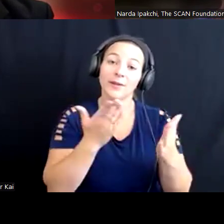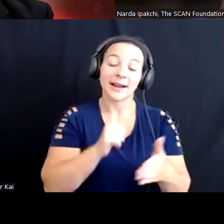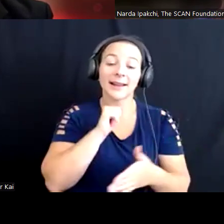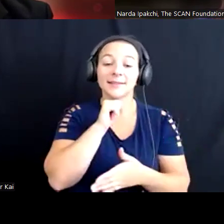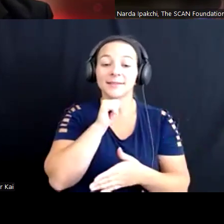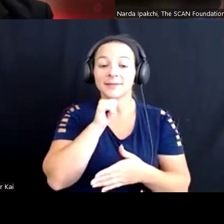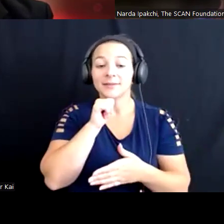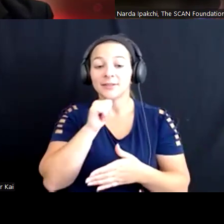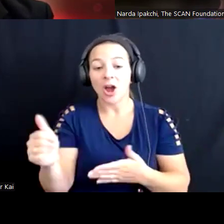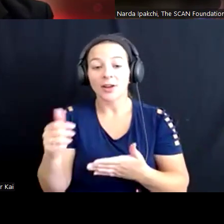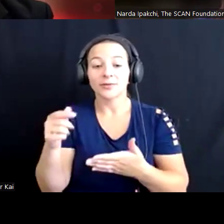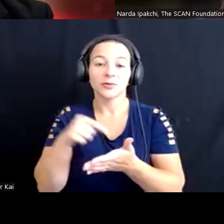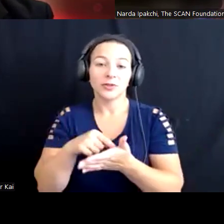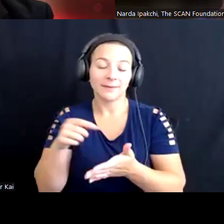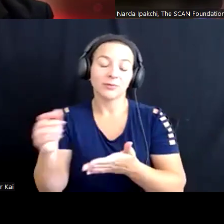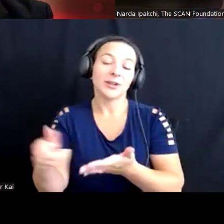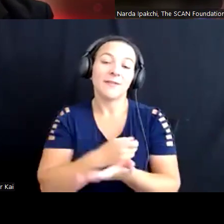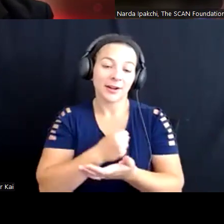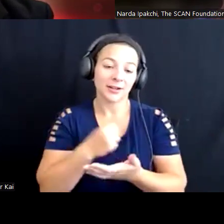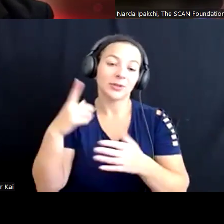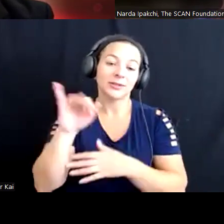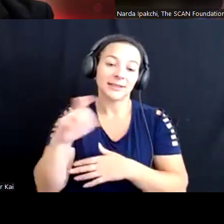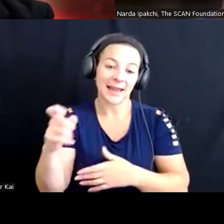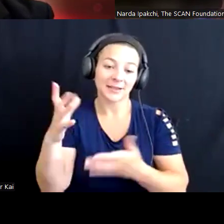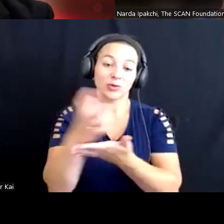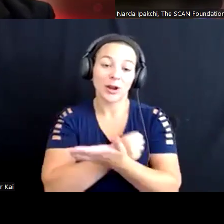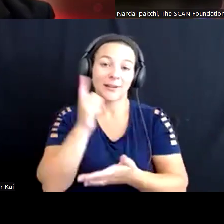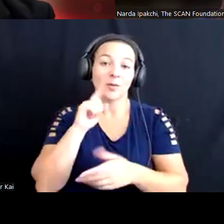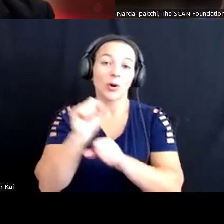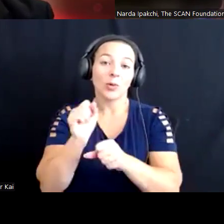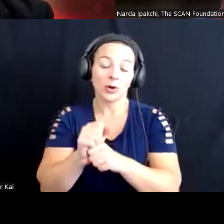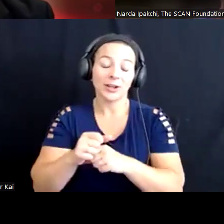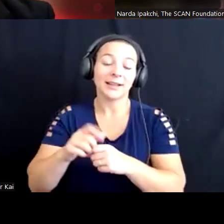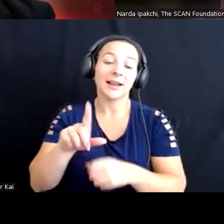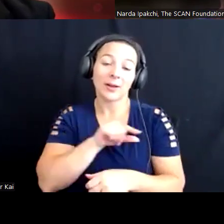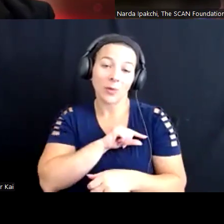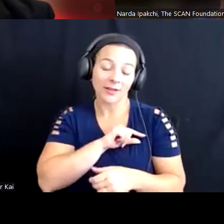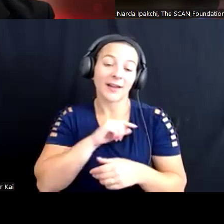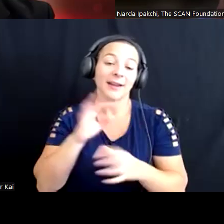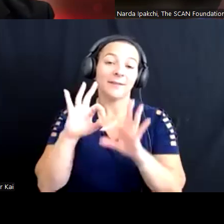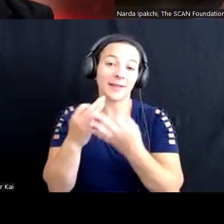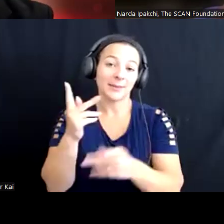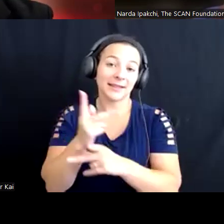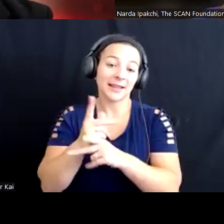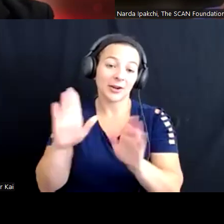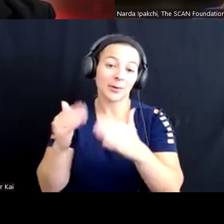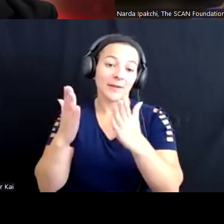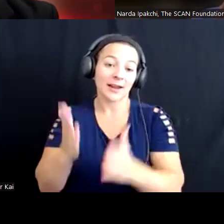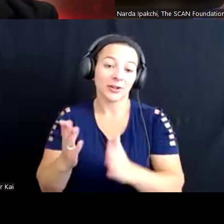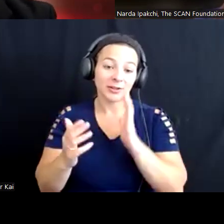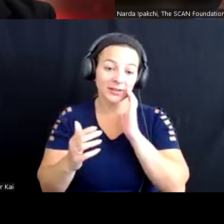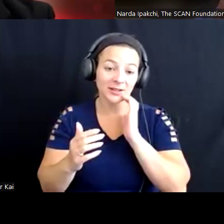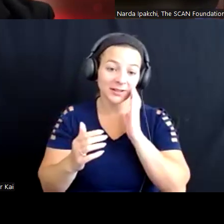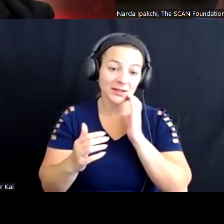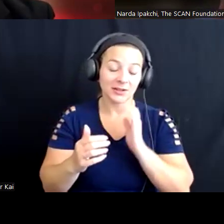for up to $5,000 for eligible working family caregivers to help offset a portion of their, out-of-pocket